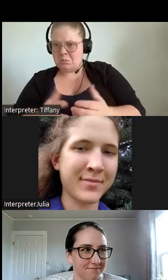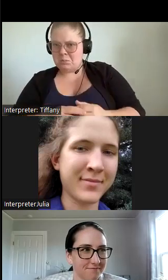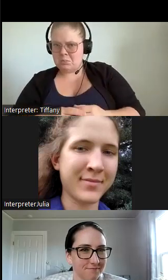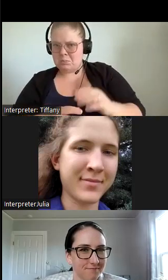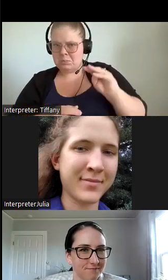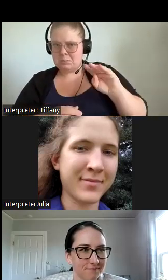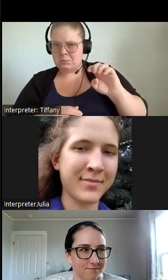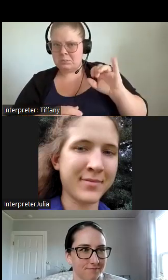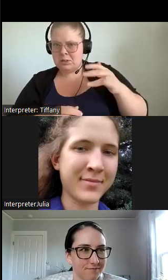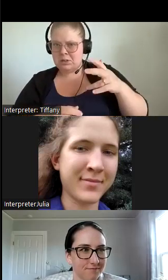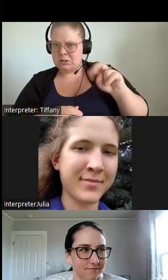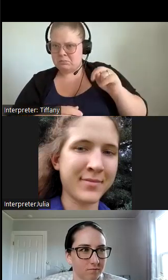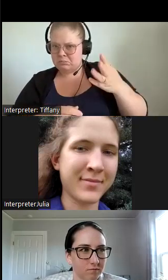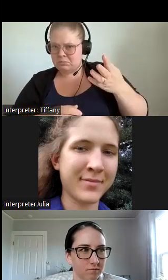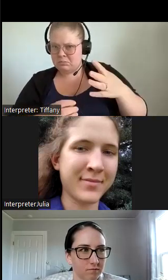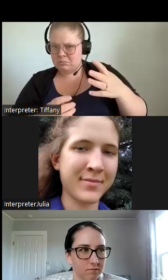Megan, anything else?